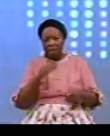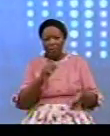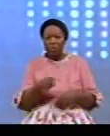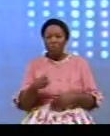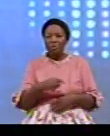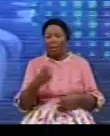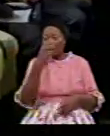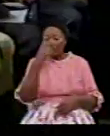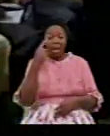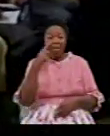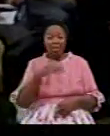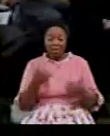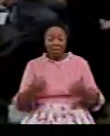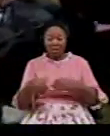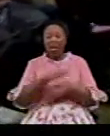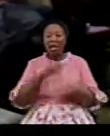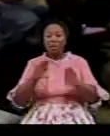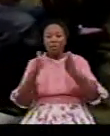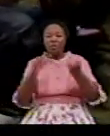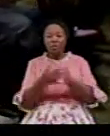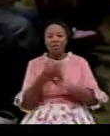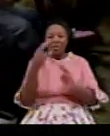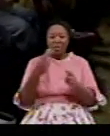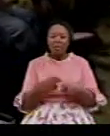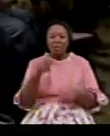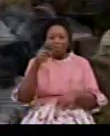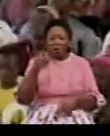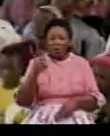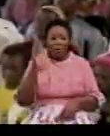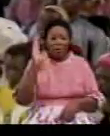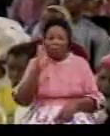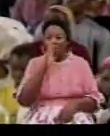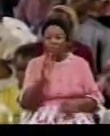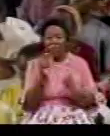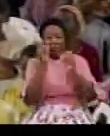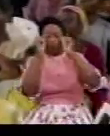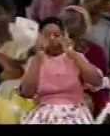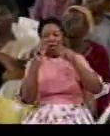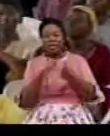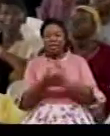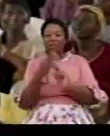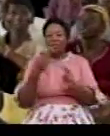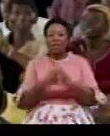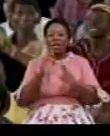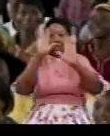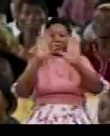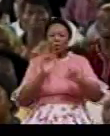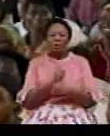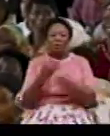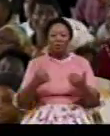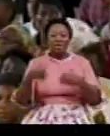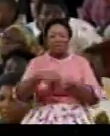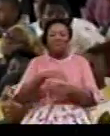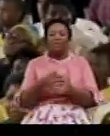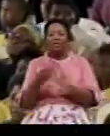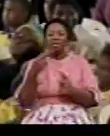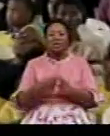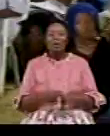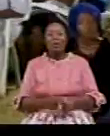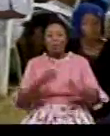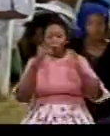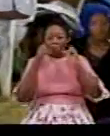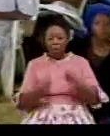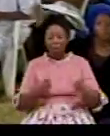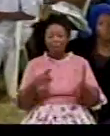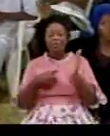is going to grant. When you ask for forgiveness tonight, the Lord will grant your forgiveness. When you ask for